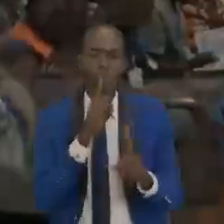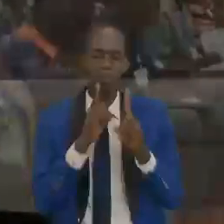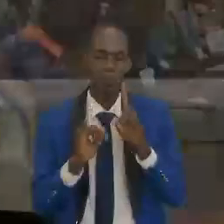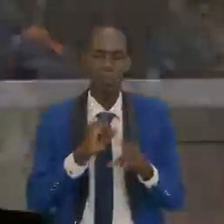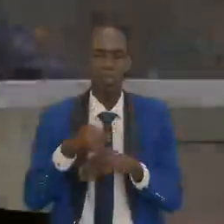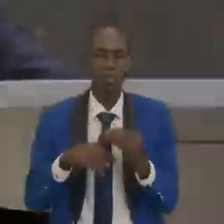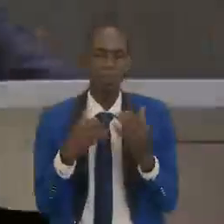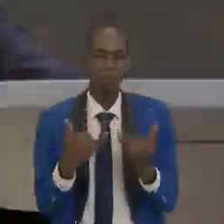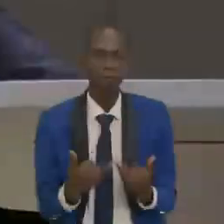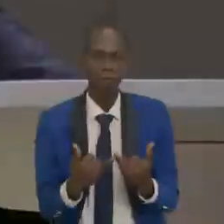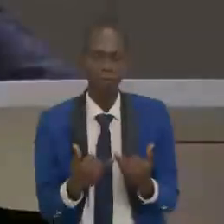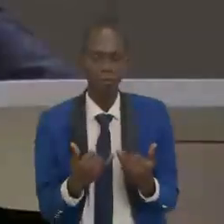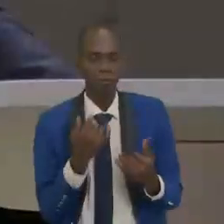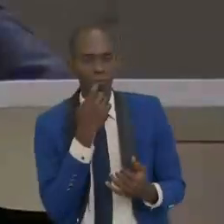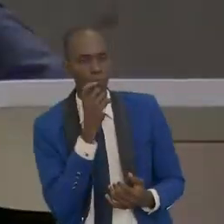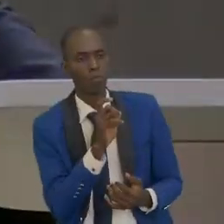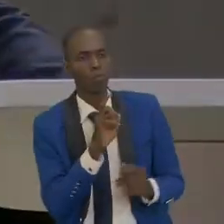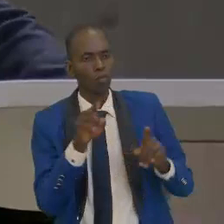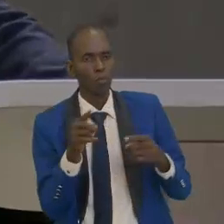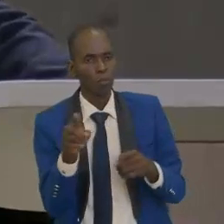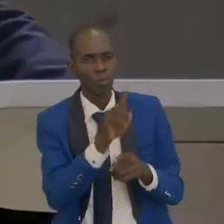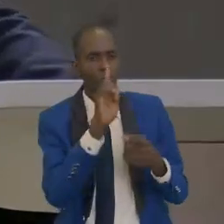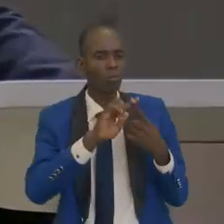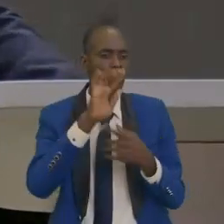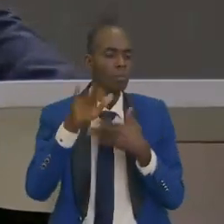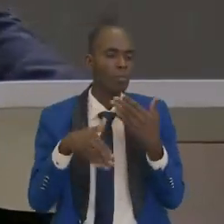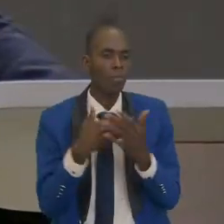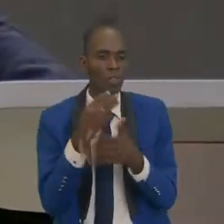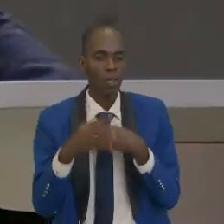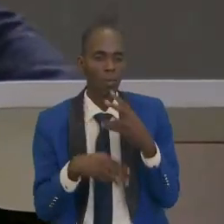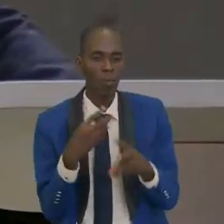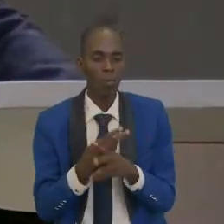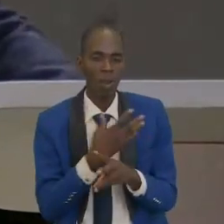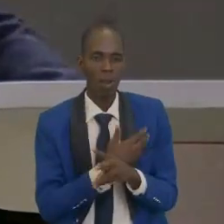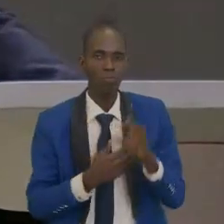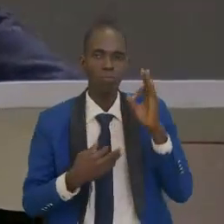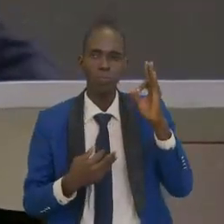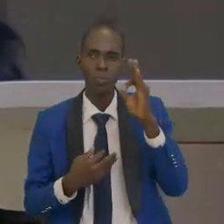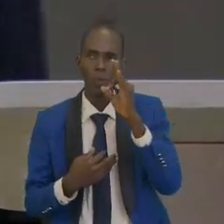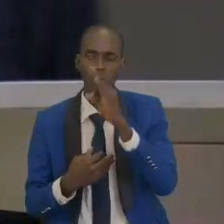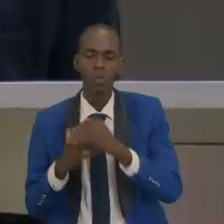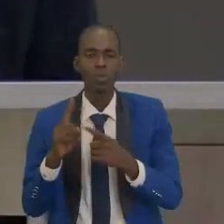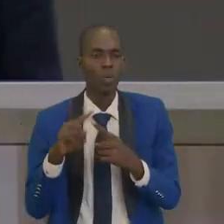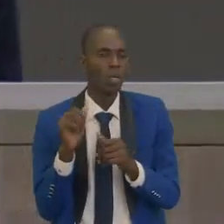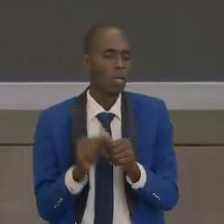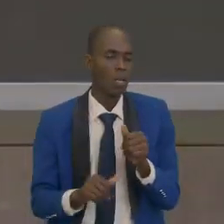going into all the world and preach the gospel to every creature